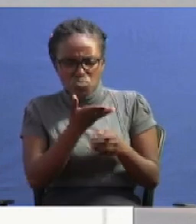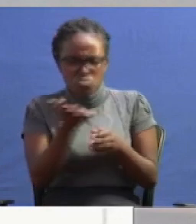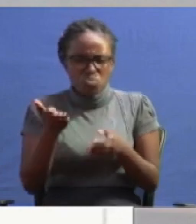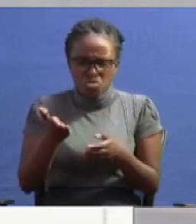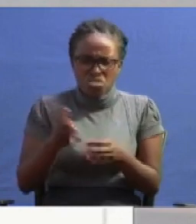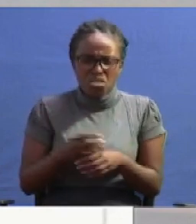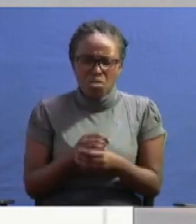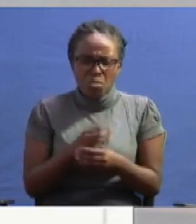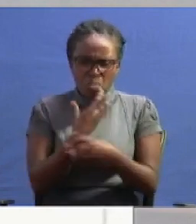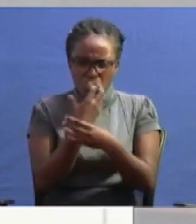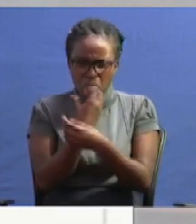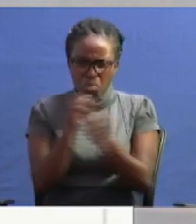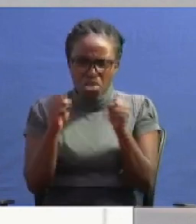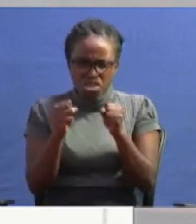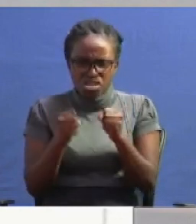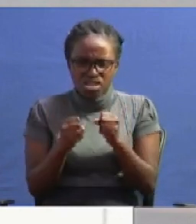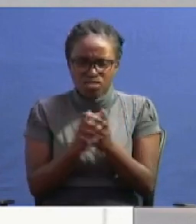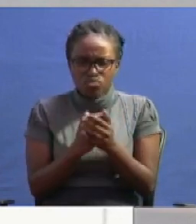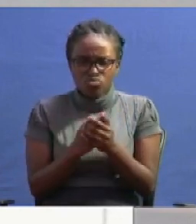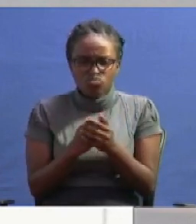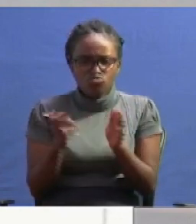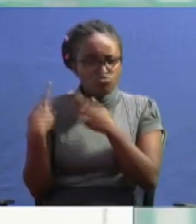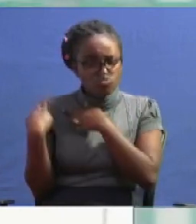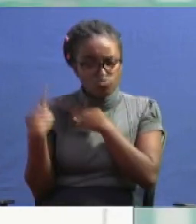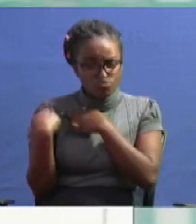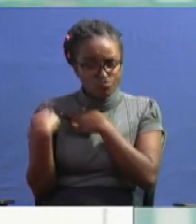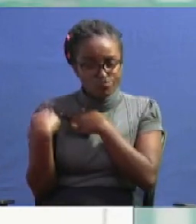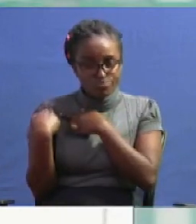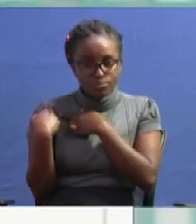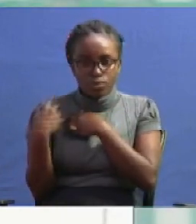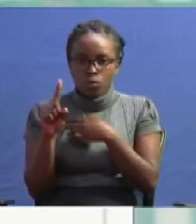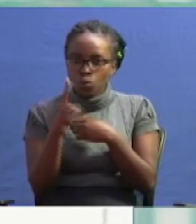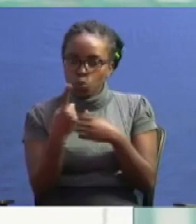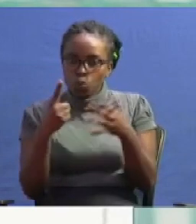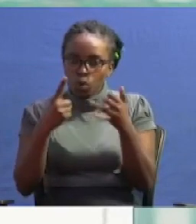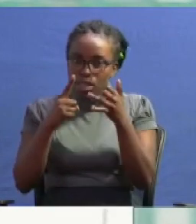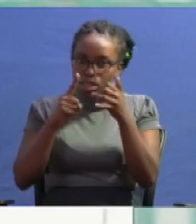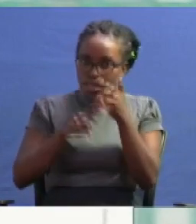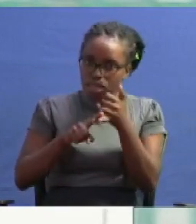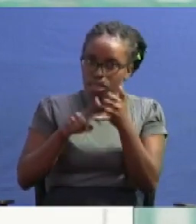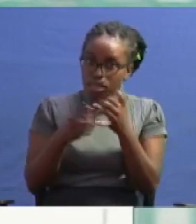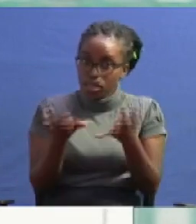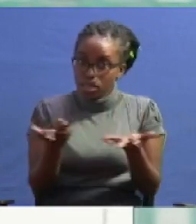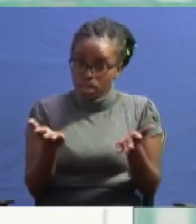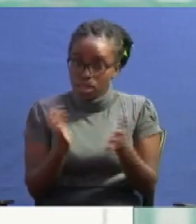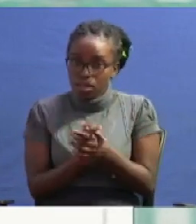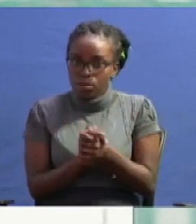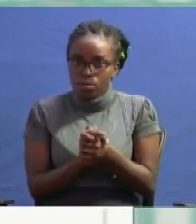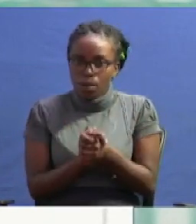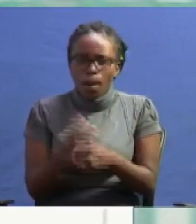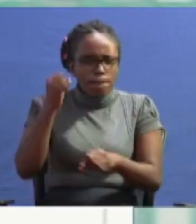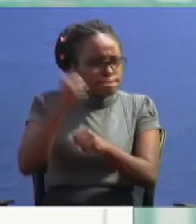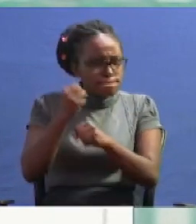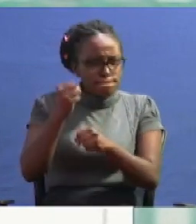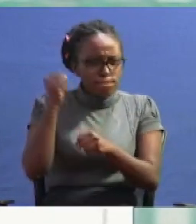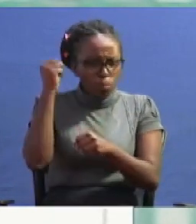So this fed-up relationship. One thing, Evans, politics is it is an art, and